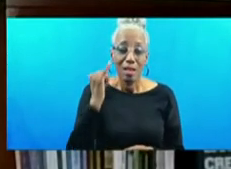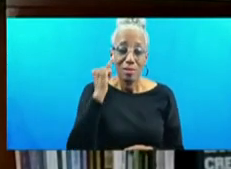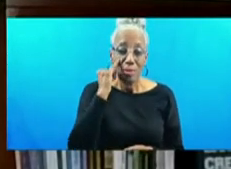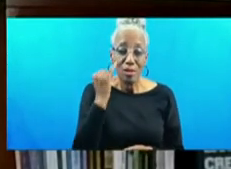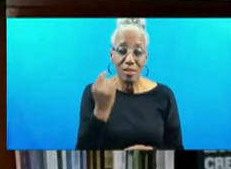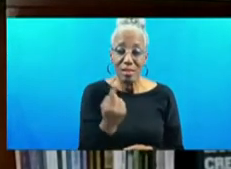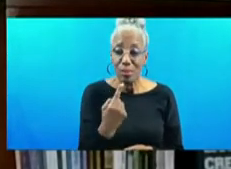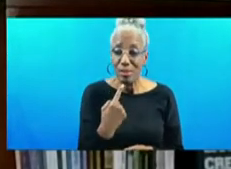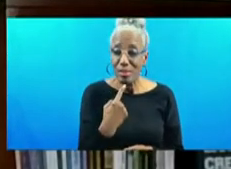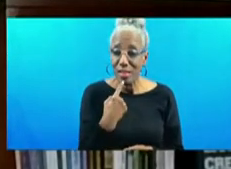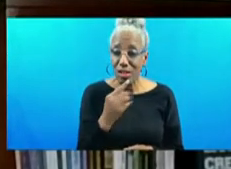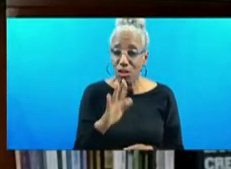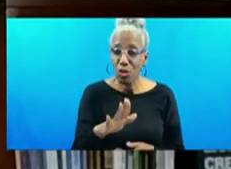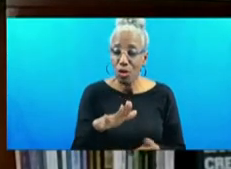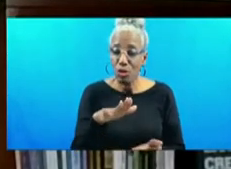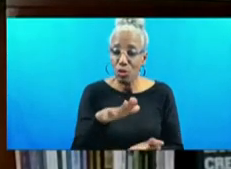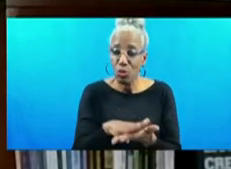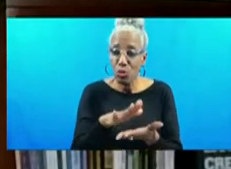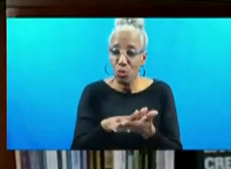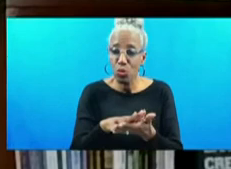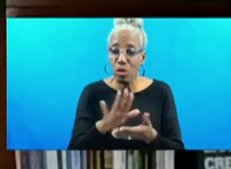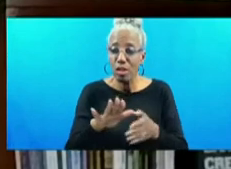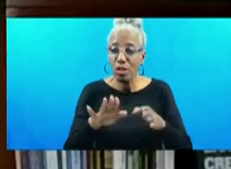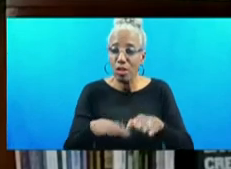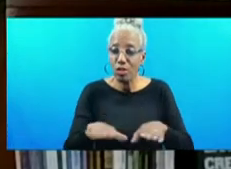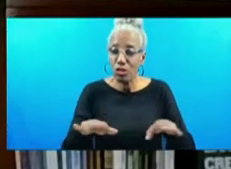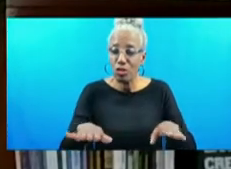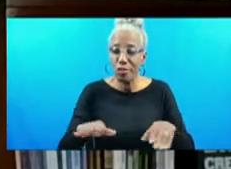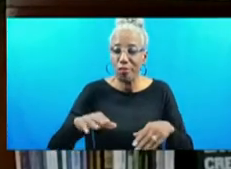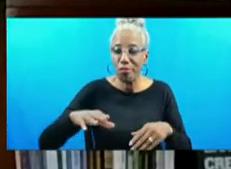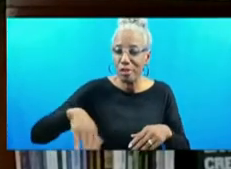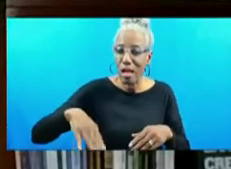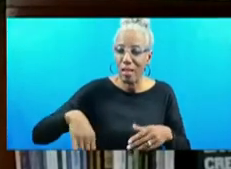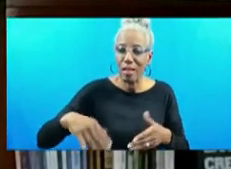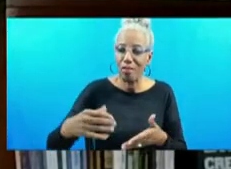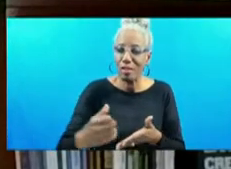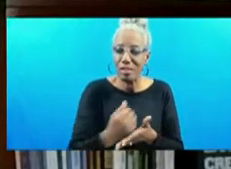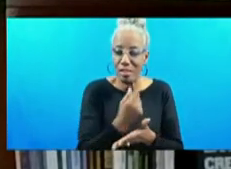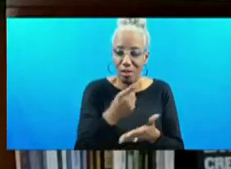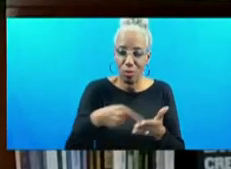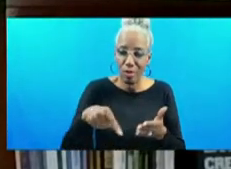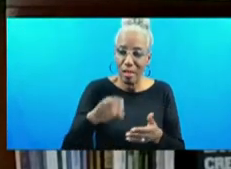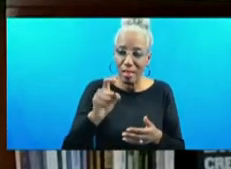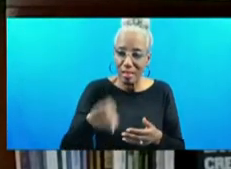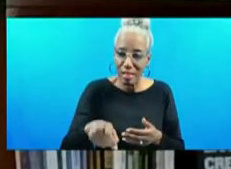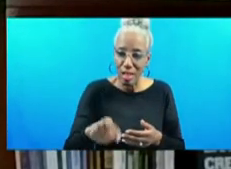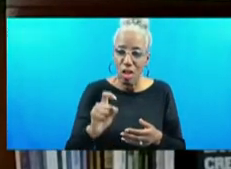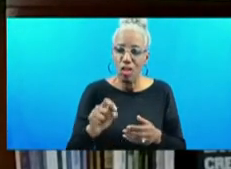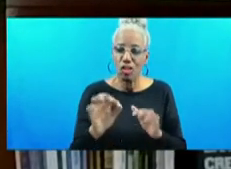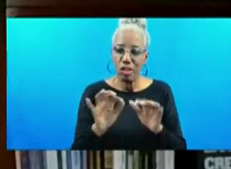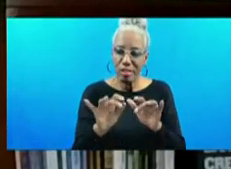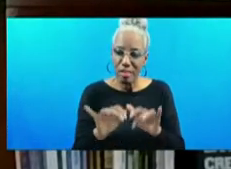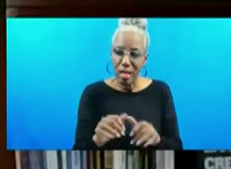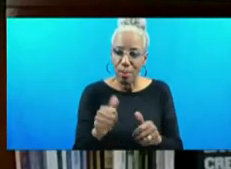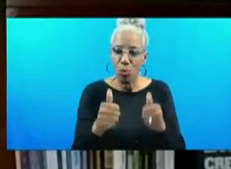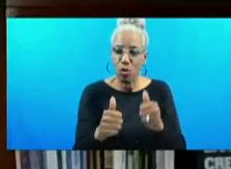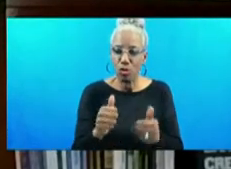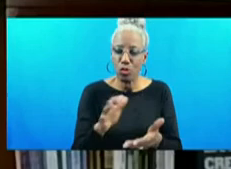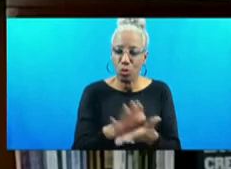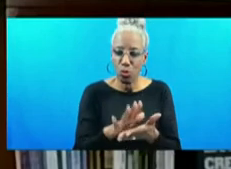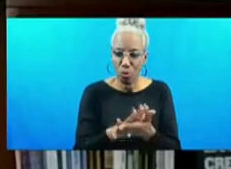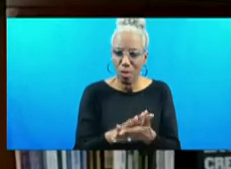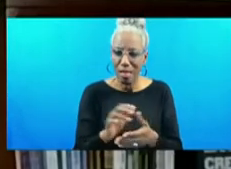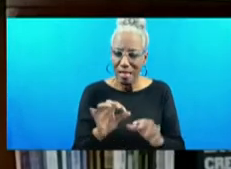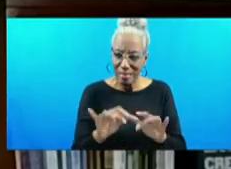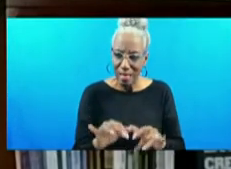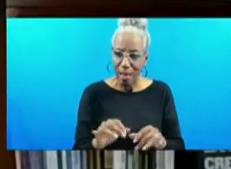have not received what they need, if you could just note in the chat your school, so then we can follow up. This is how it starts, having that follow